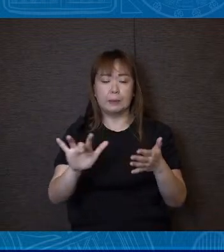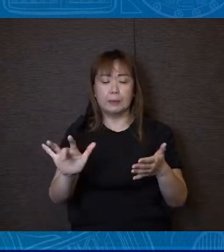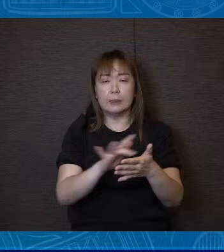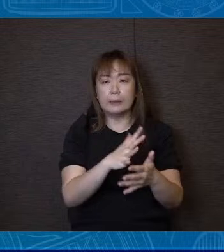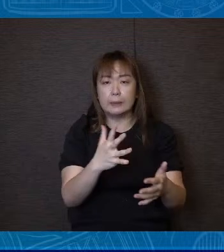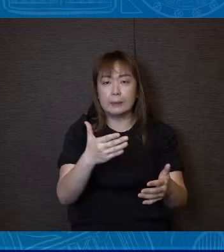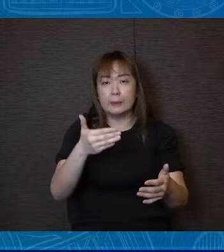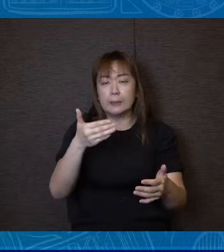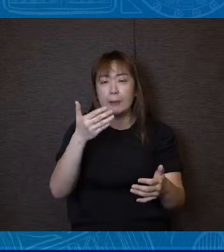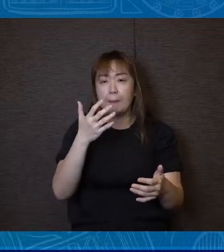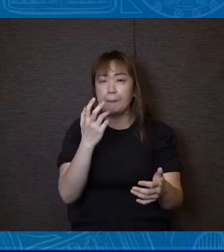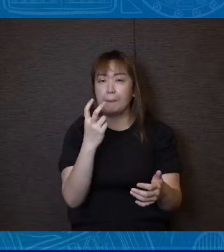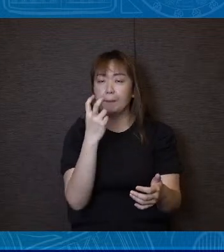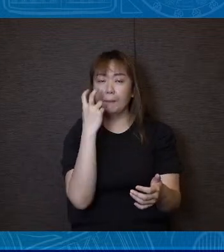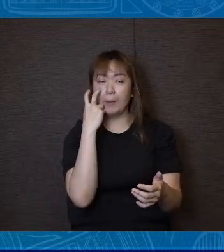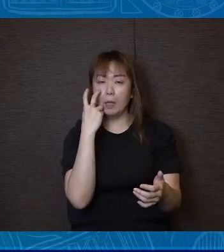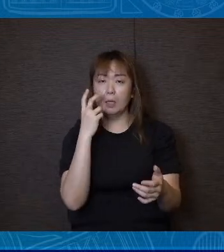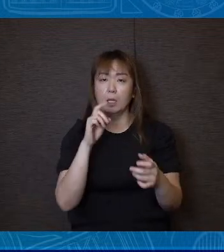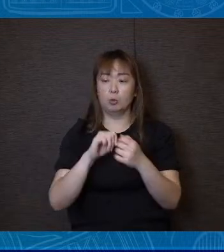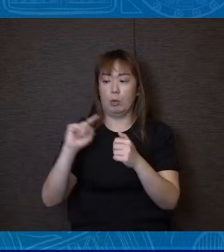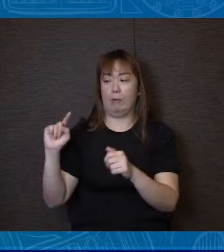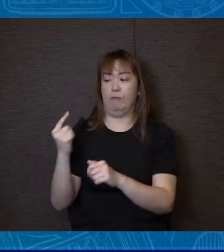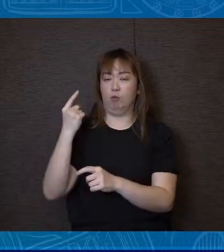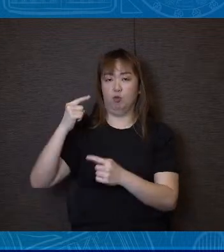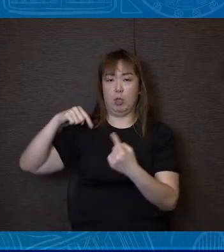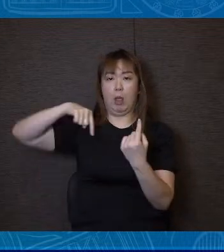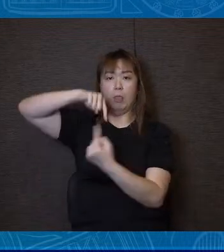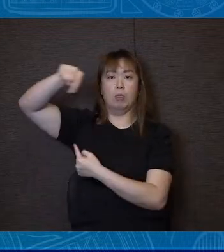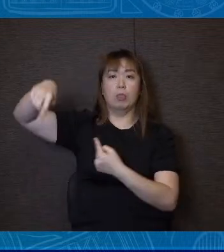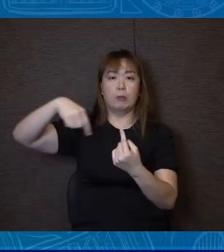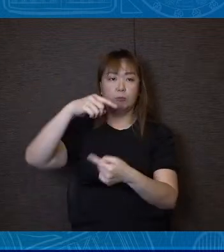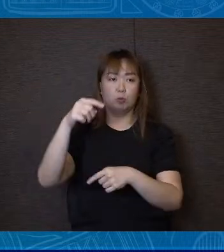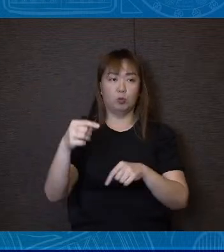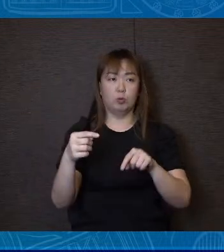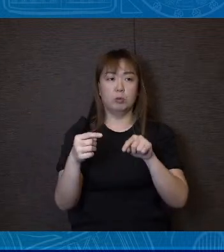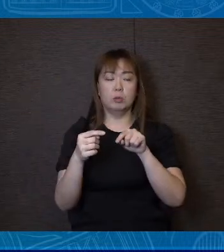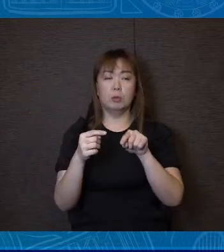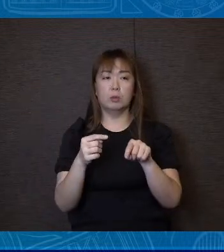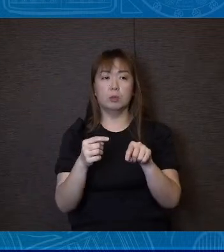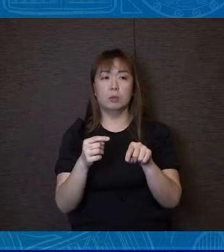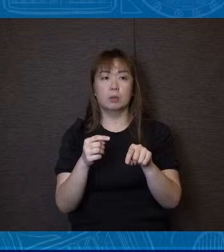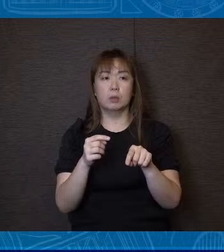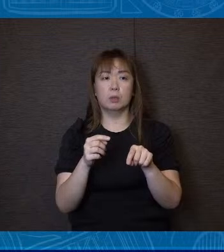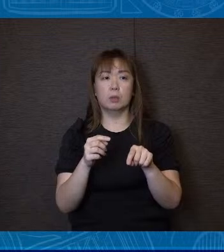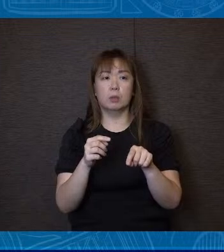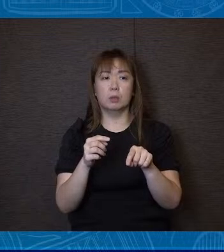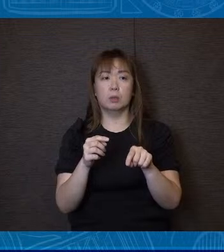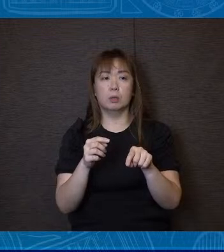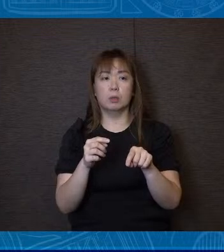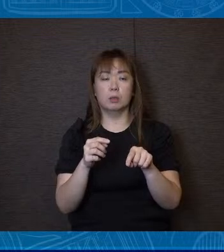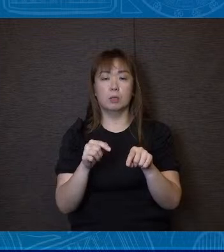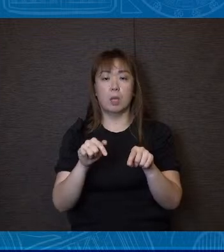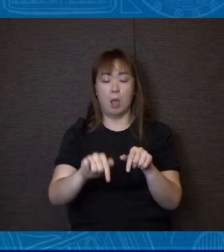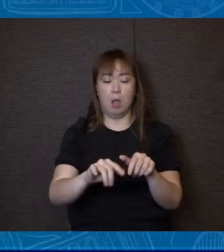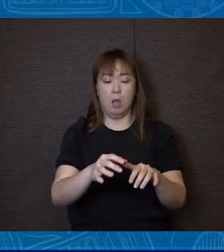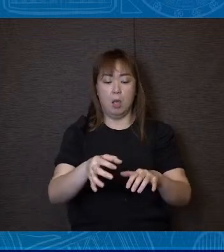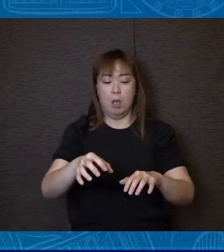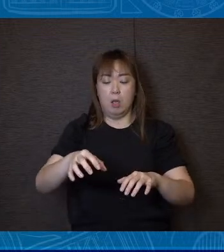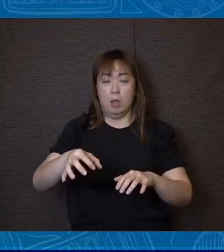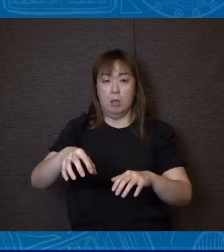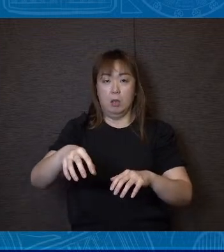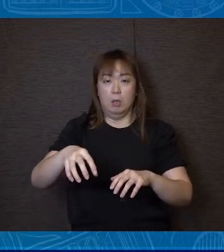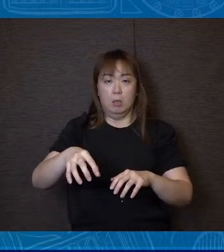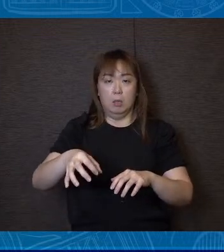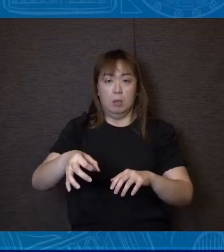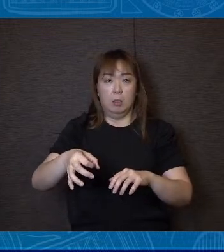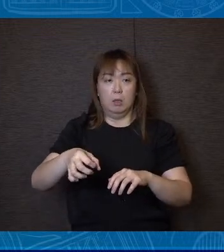of the initial typhoon, caused municipalities and other other provinces at